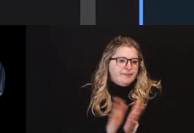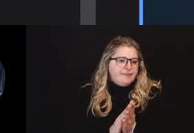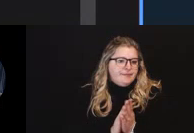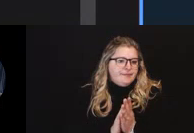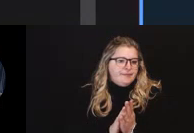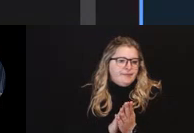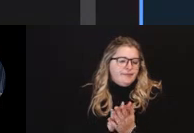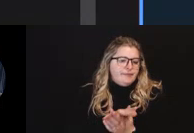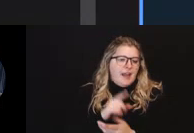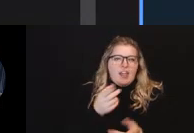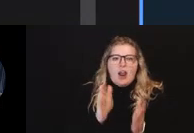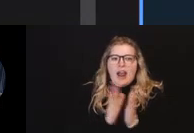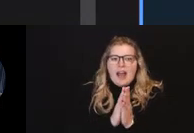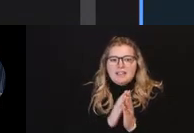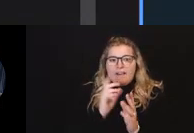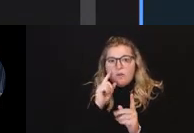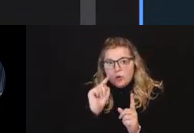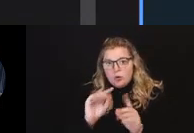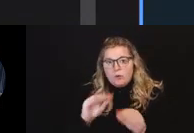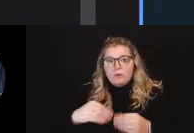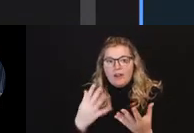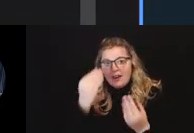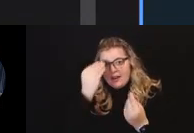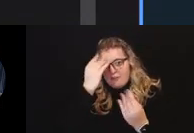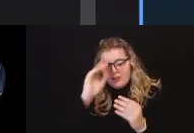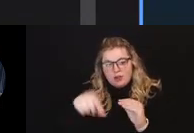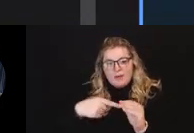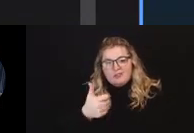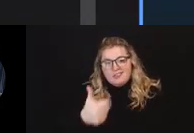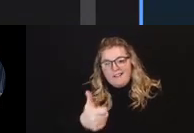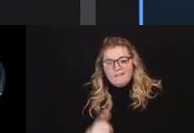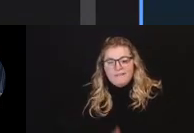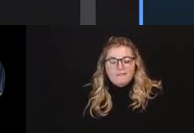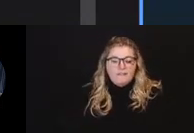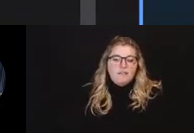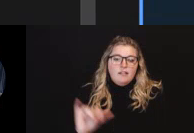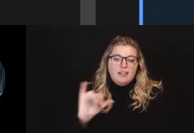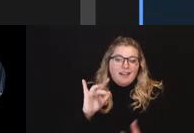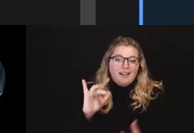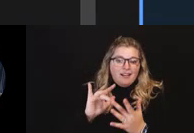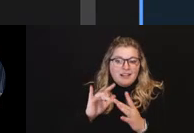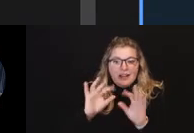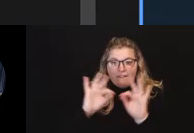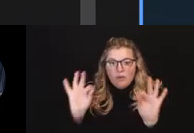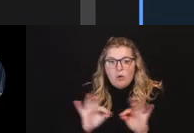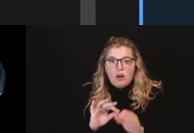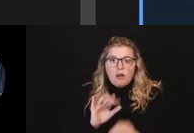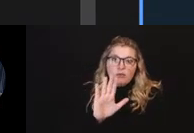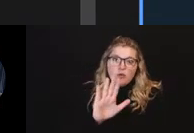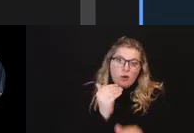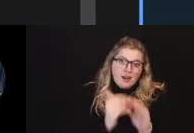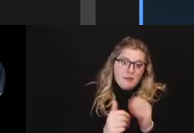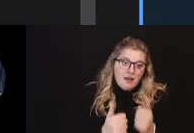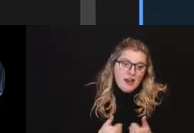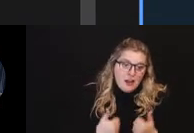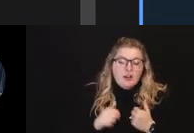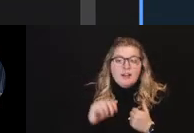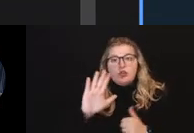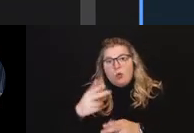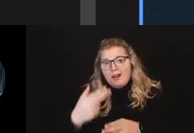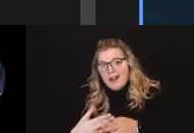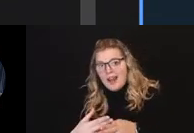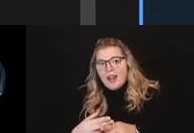where they're asking for you to provide information about yourself. So, you know, in a contact form, if it's your email address, your name, those would be fields